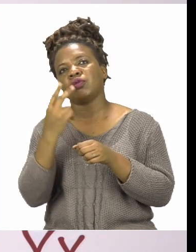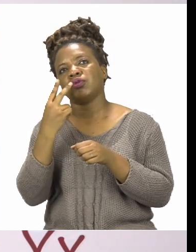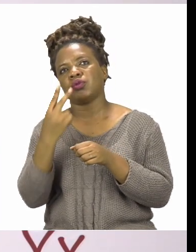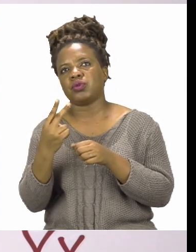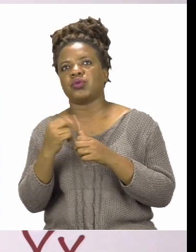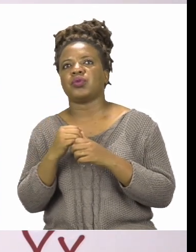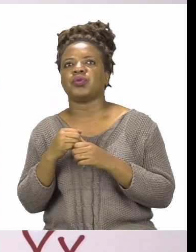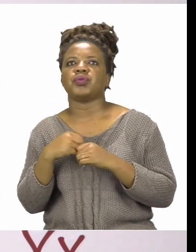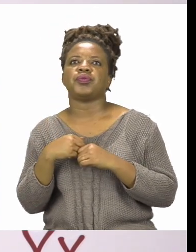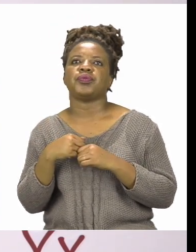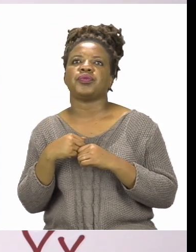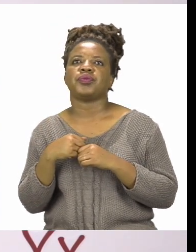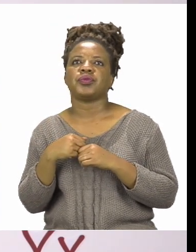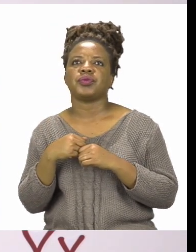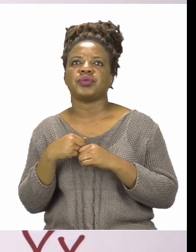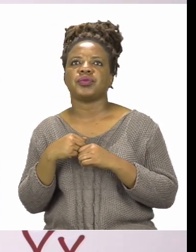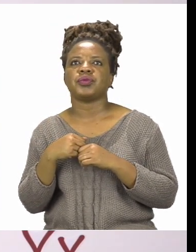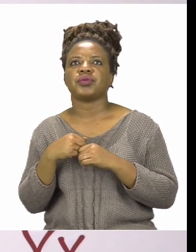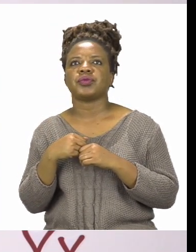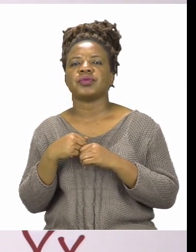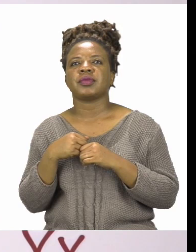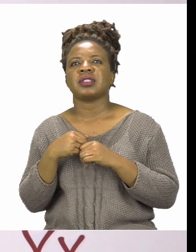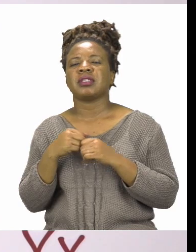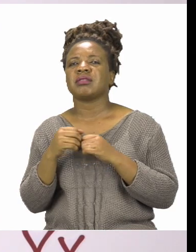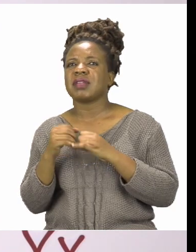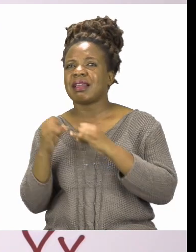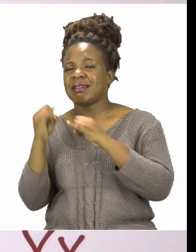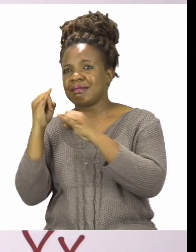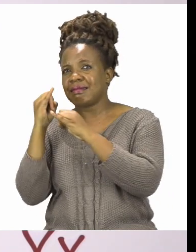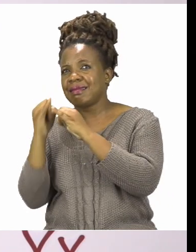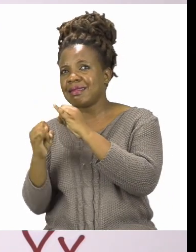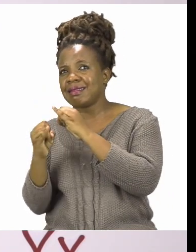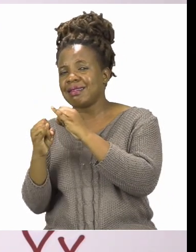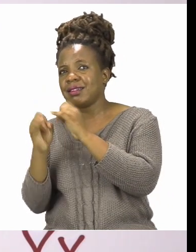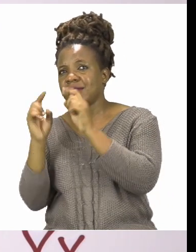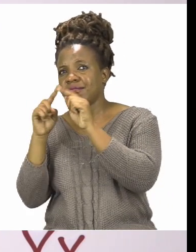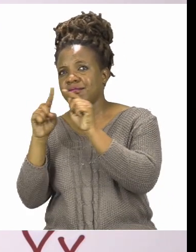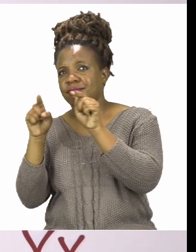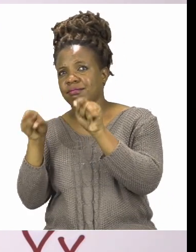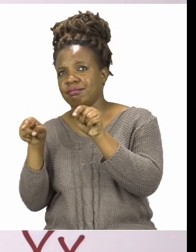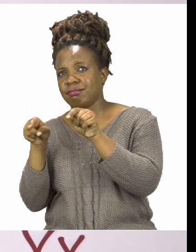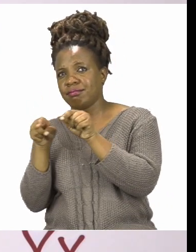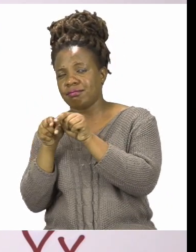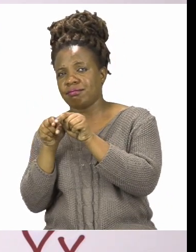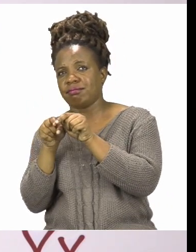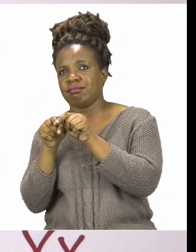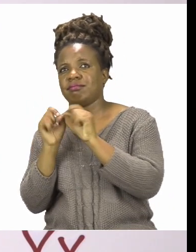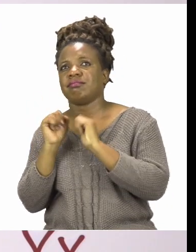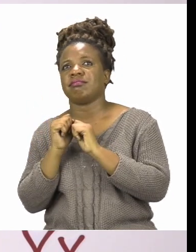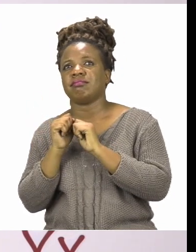your 2 sets, and then whatever number is in front, you